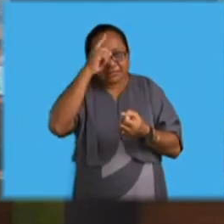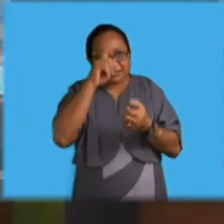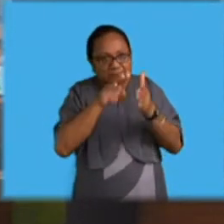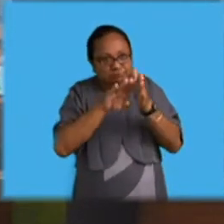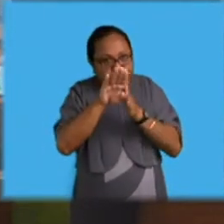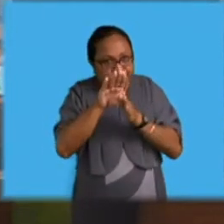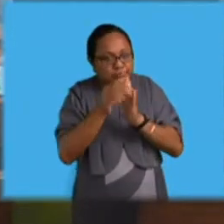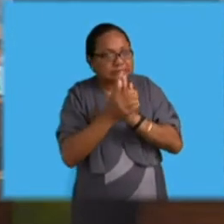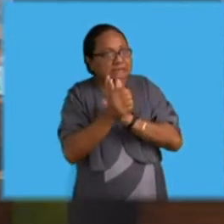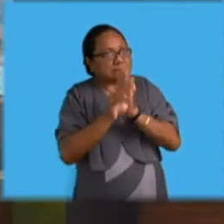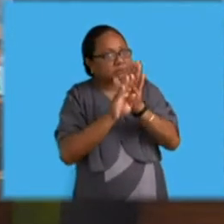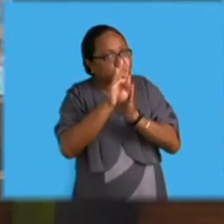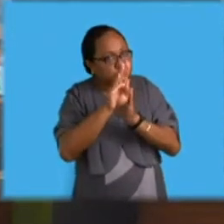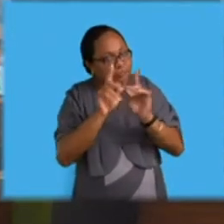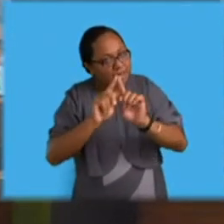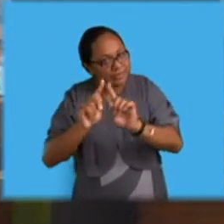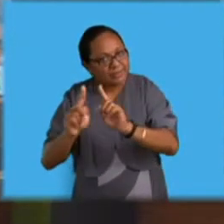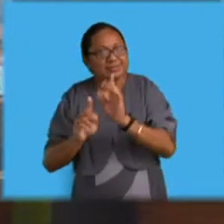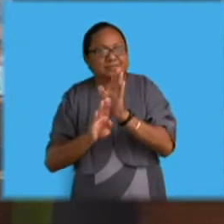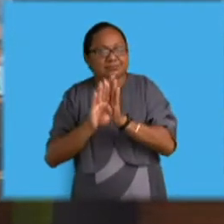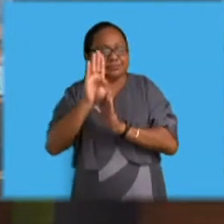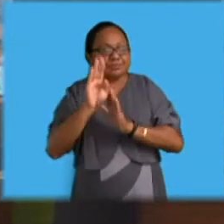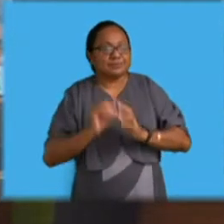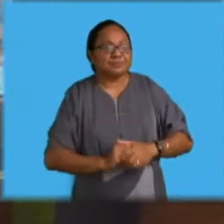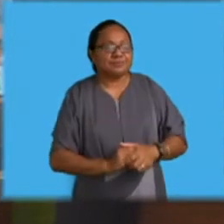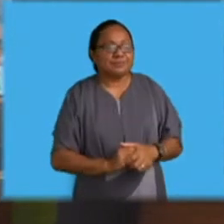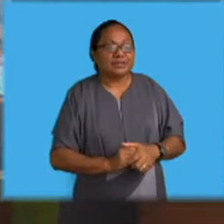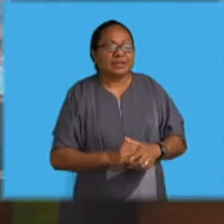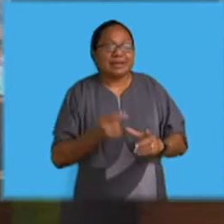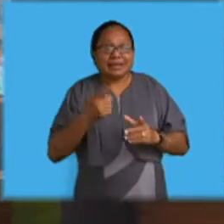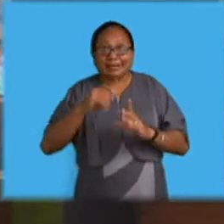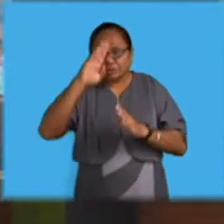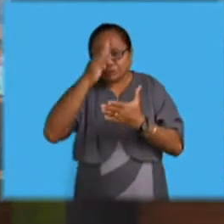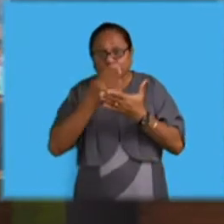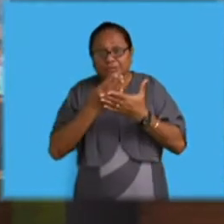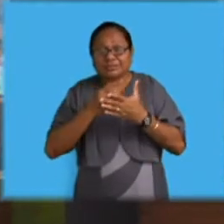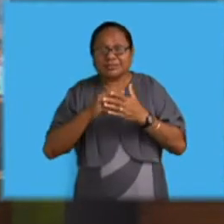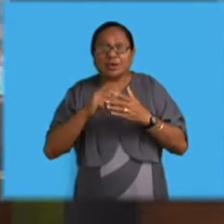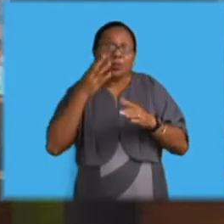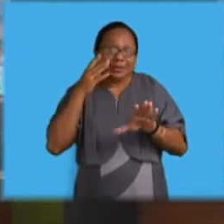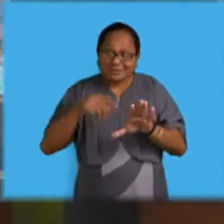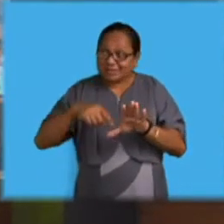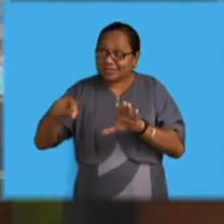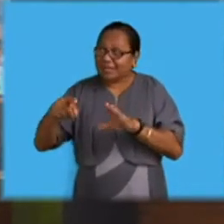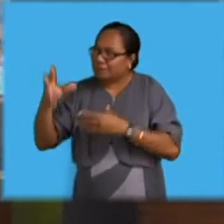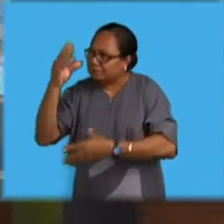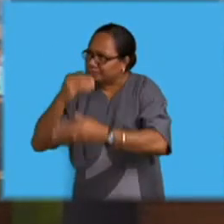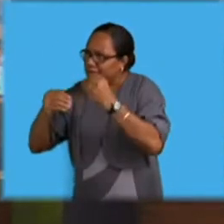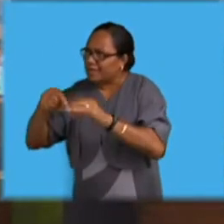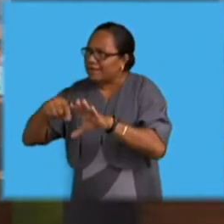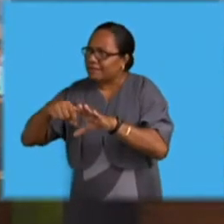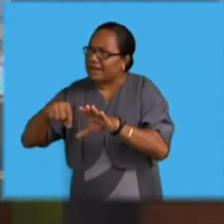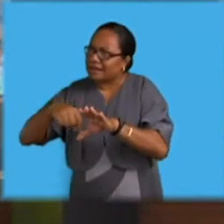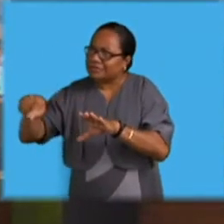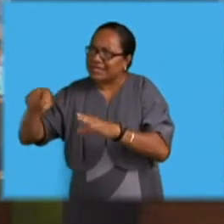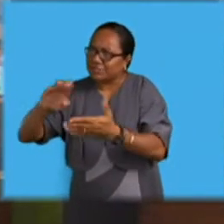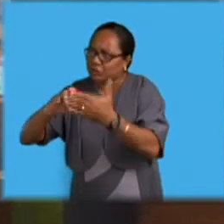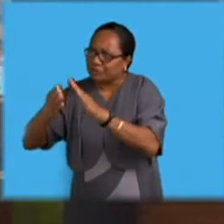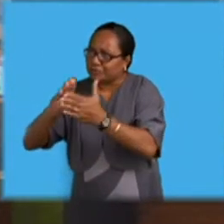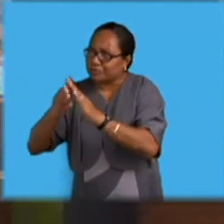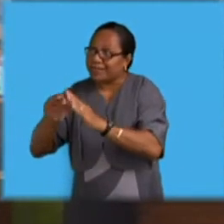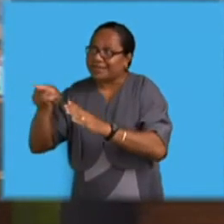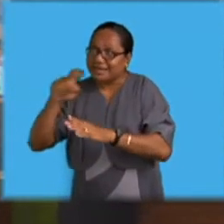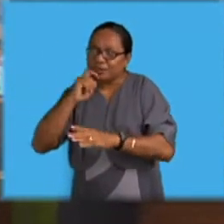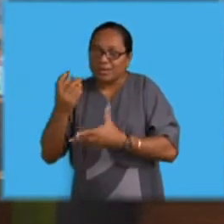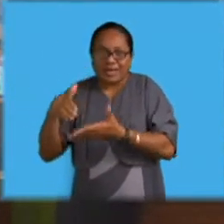attitudes. That the provision of opportunities for students to learn from the wider community to build on and reinforces the school